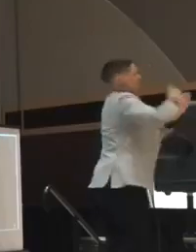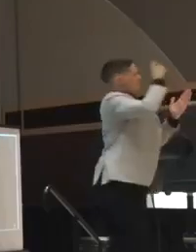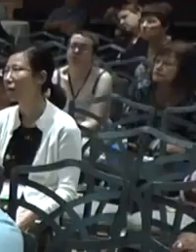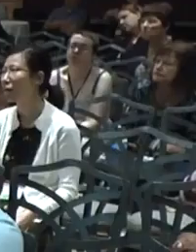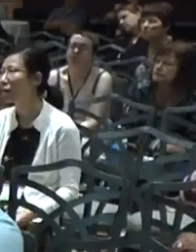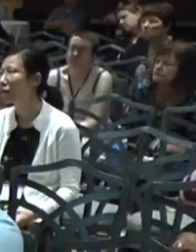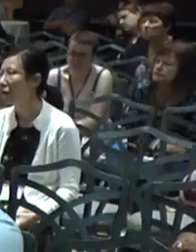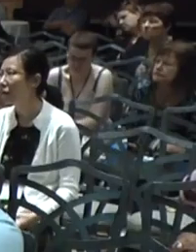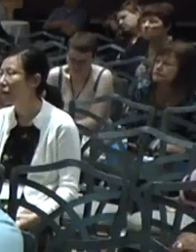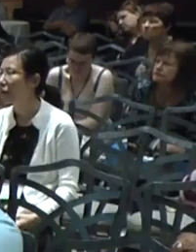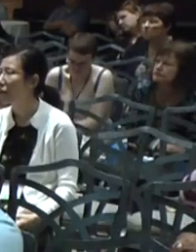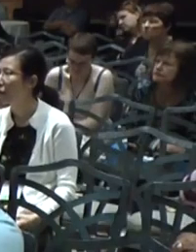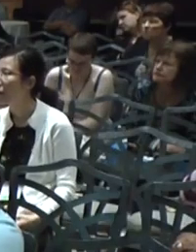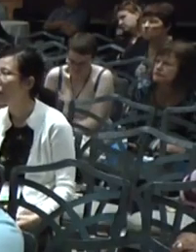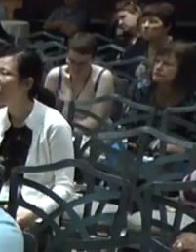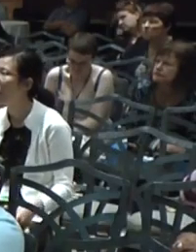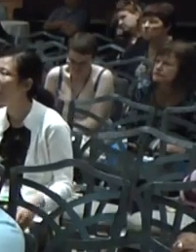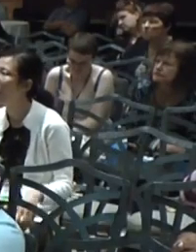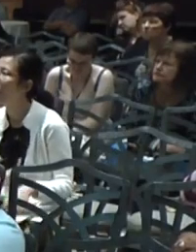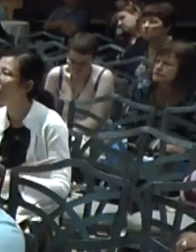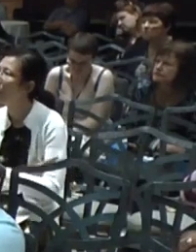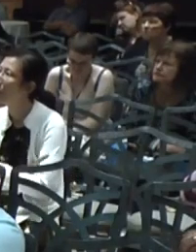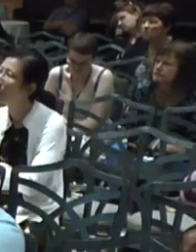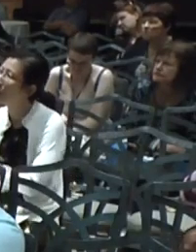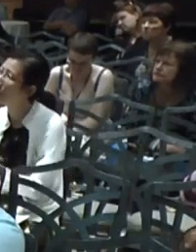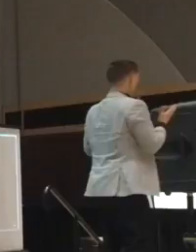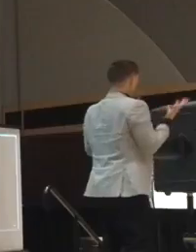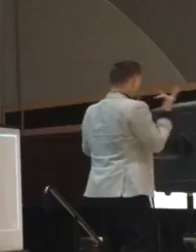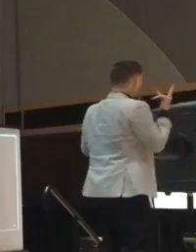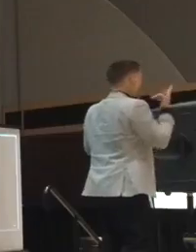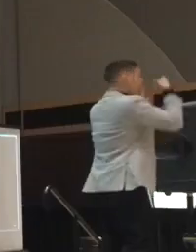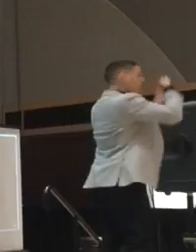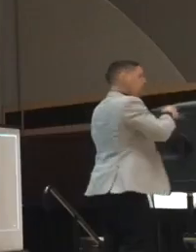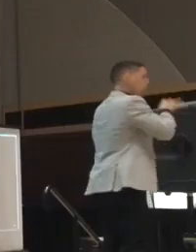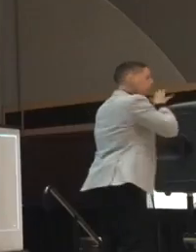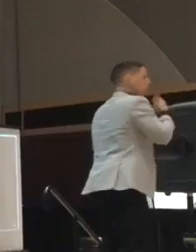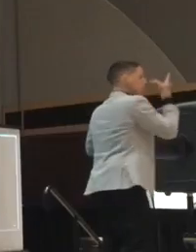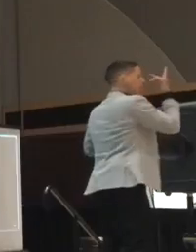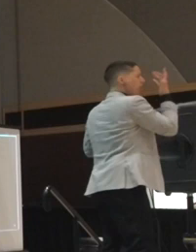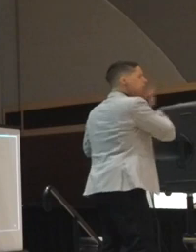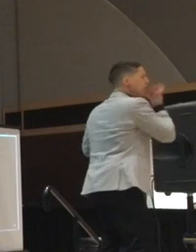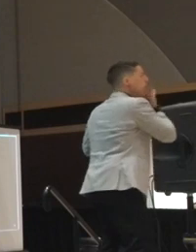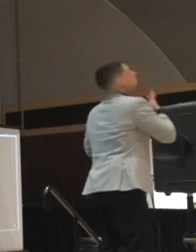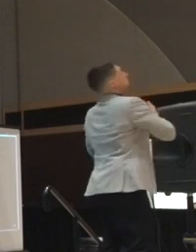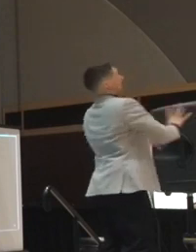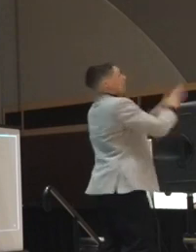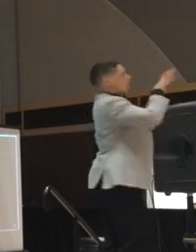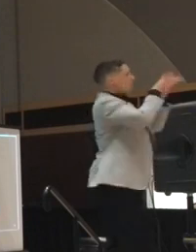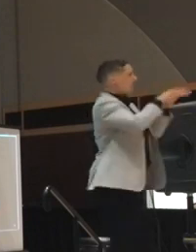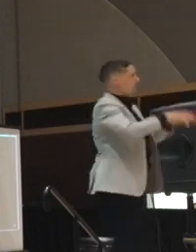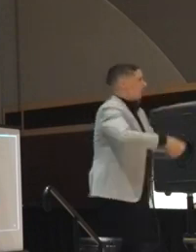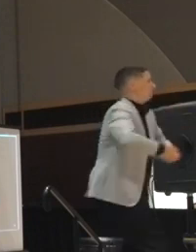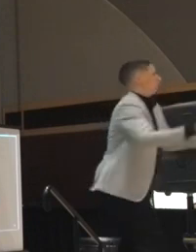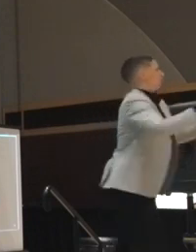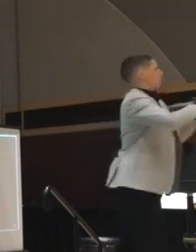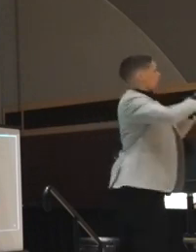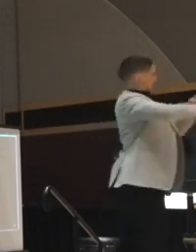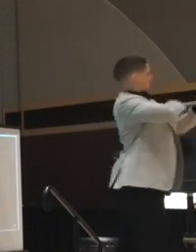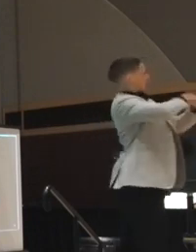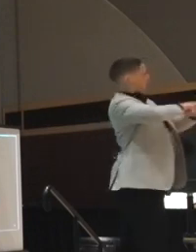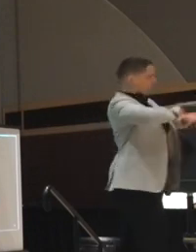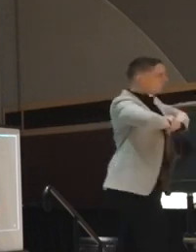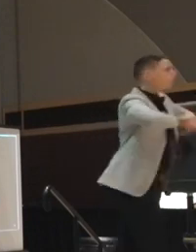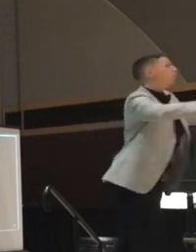newsworthy? And then I'd write about it in the national meat trade magazines. And what I'm seeing another problem today with